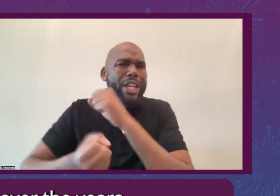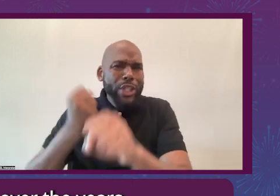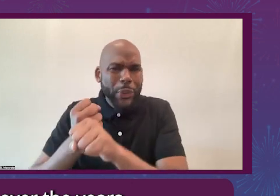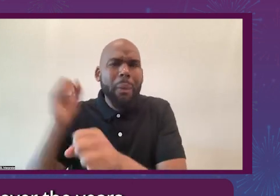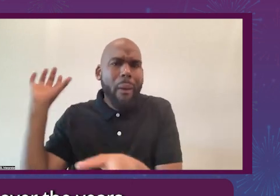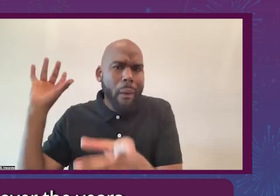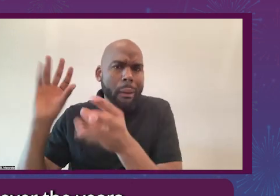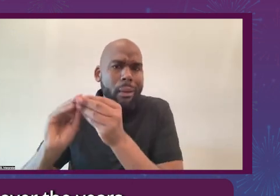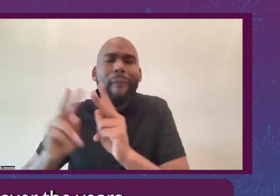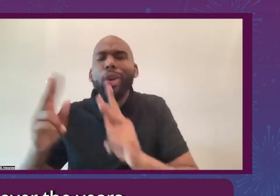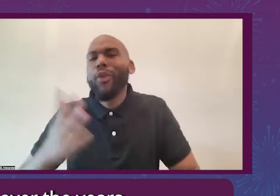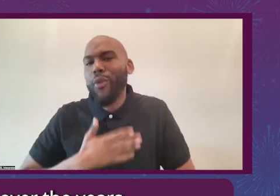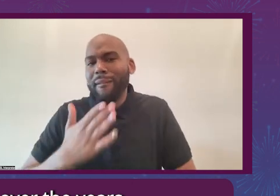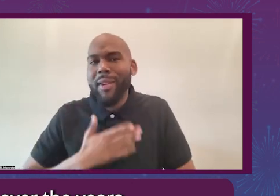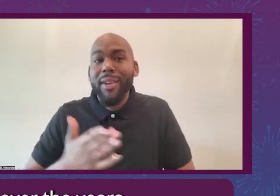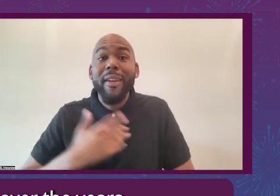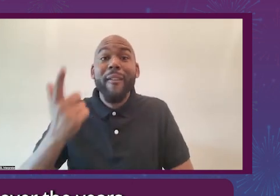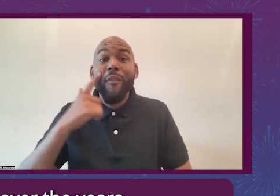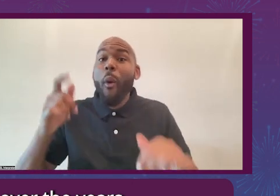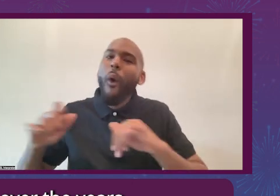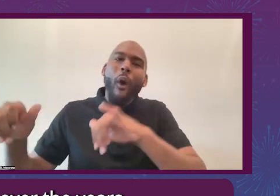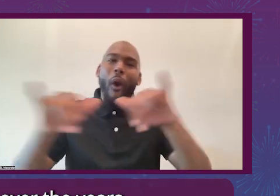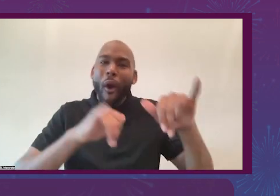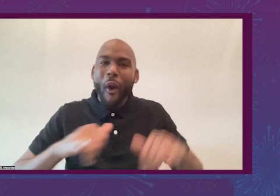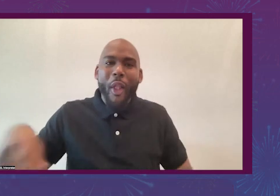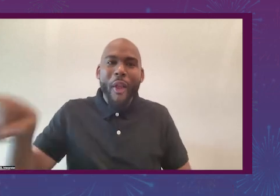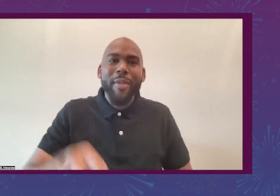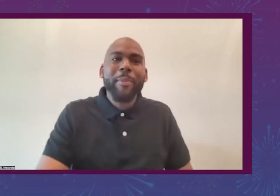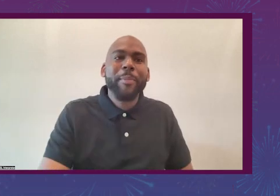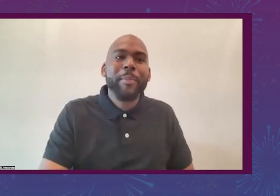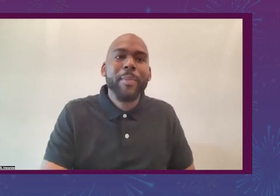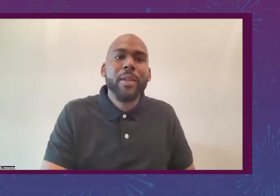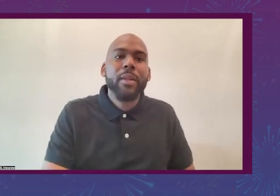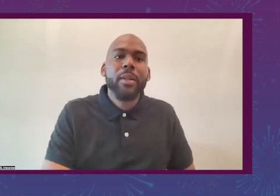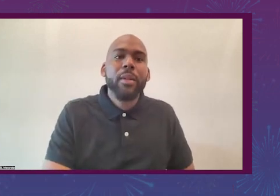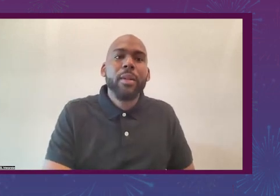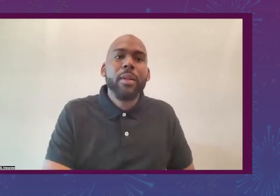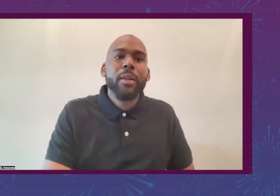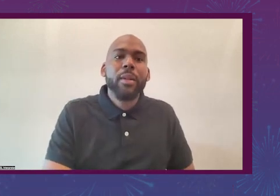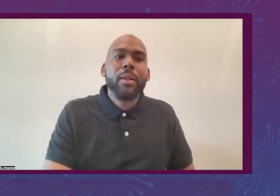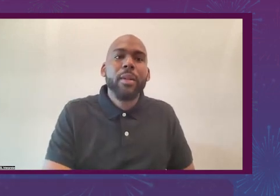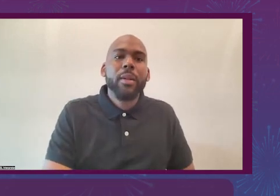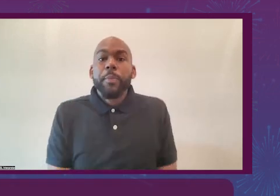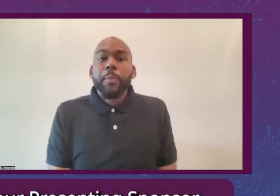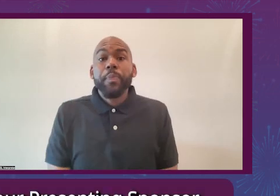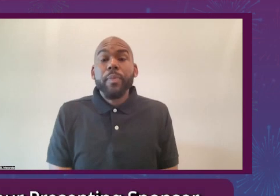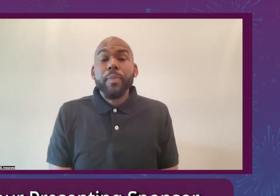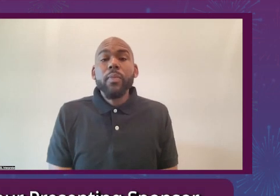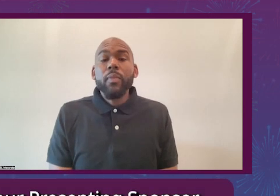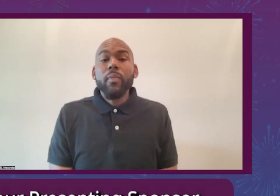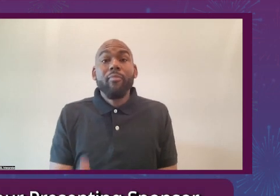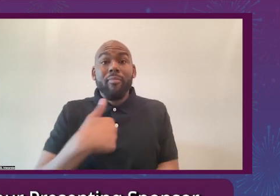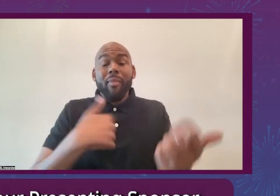years. We are very grateful for all of them. Logos from each sponsor briefly appear on screen. I want